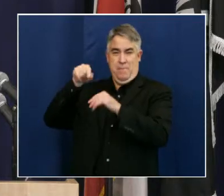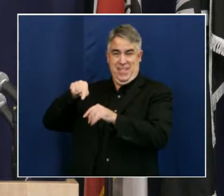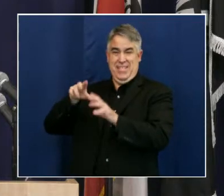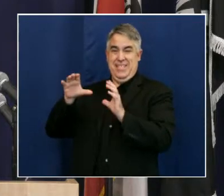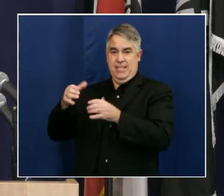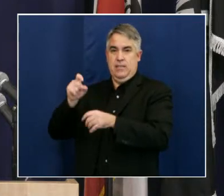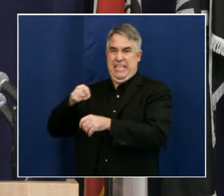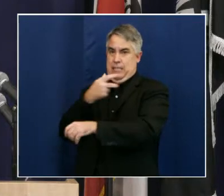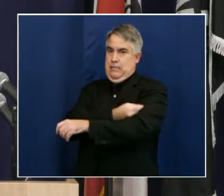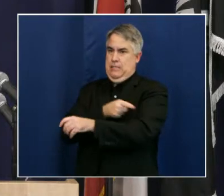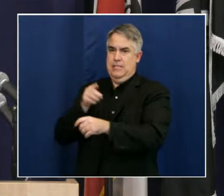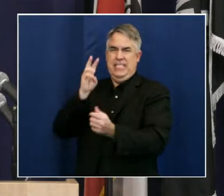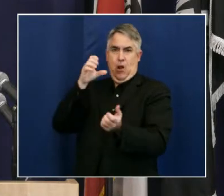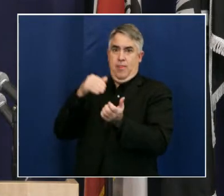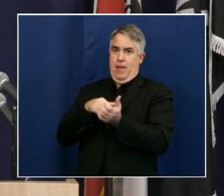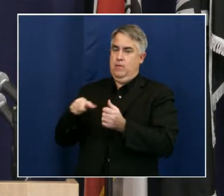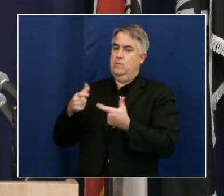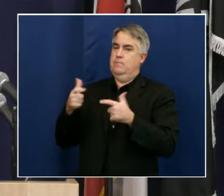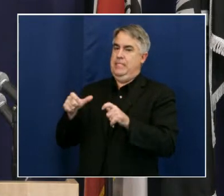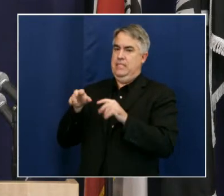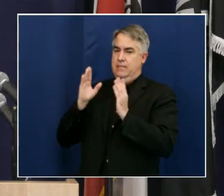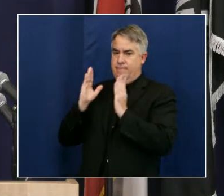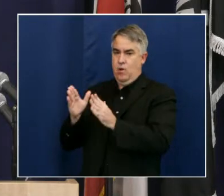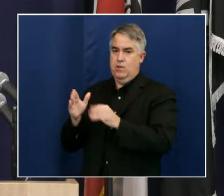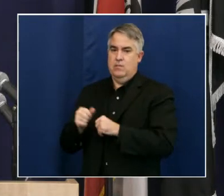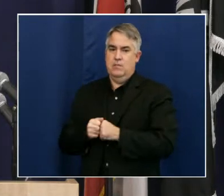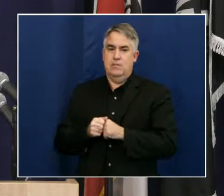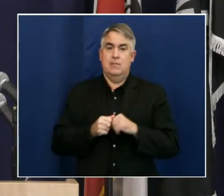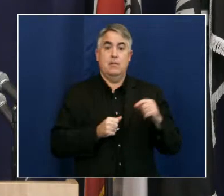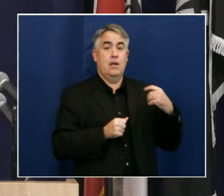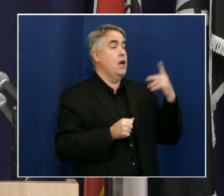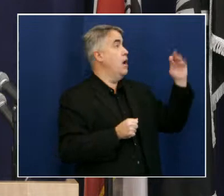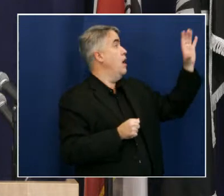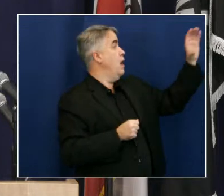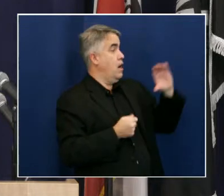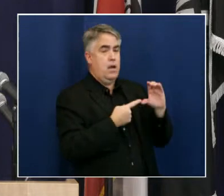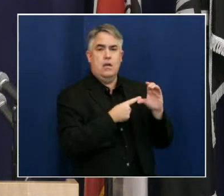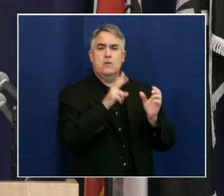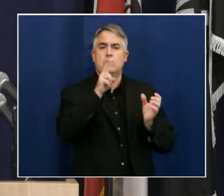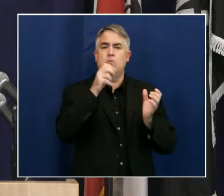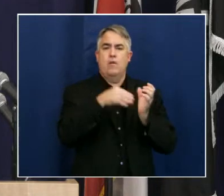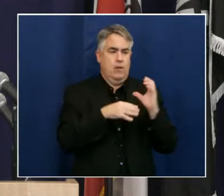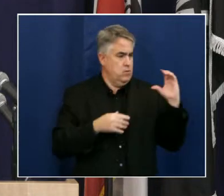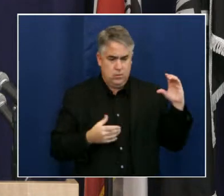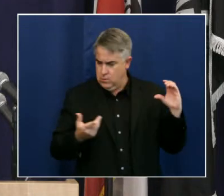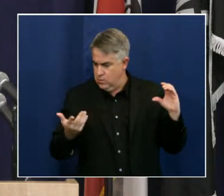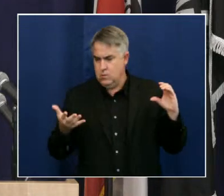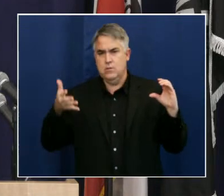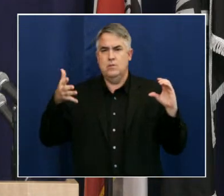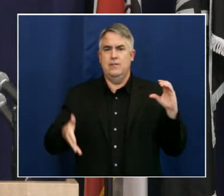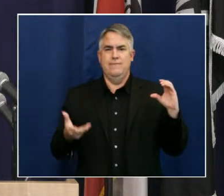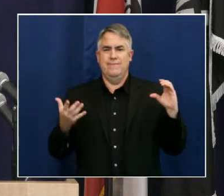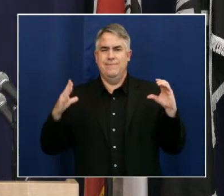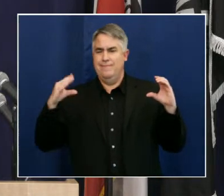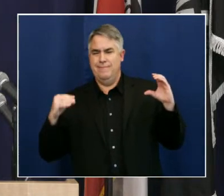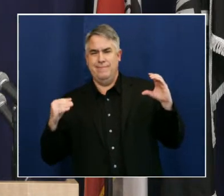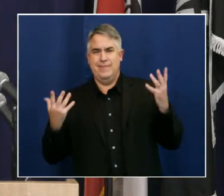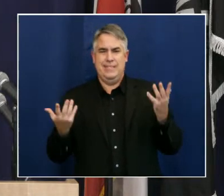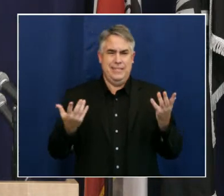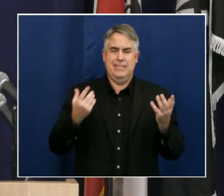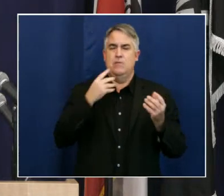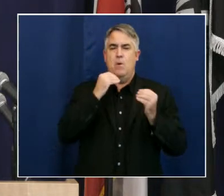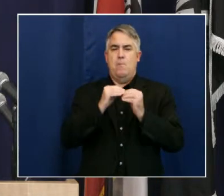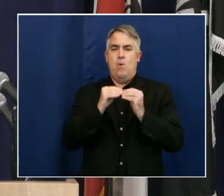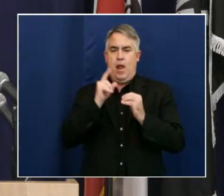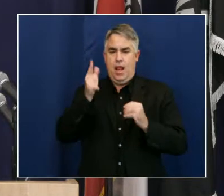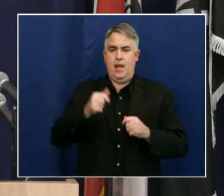fully vaccinated. And so we were just beginning the process of getting through Tier 1A with healthcare workers, and